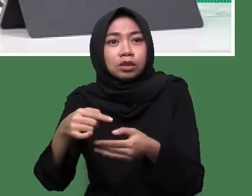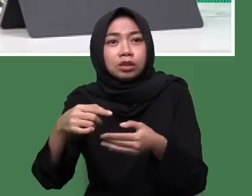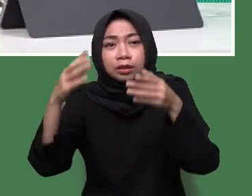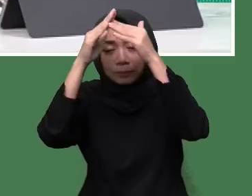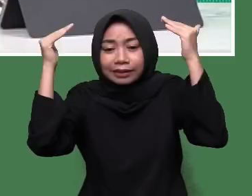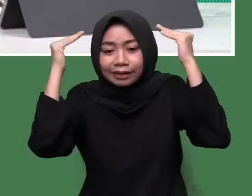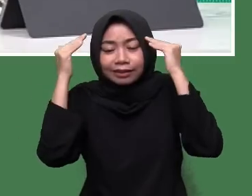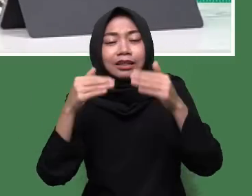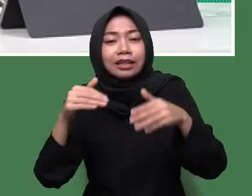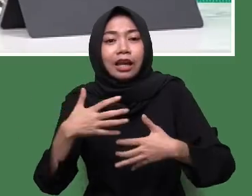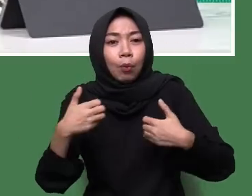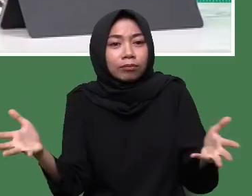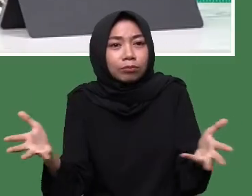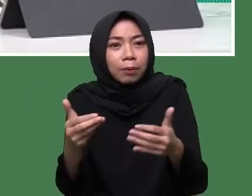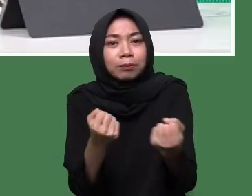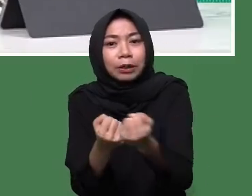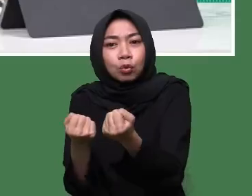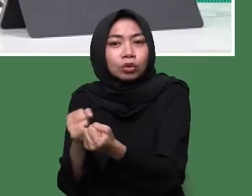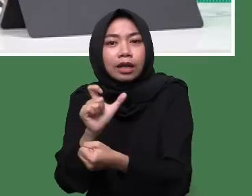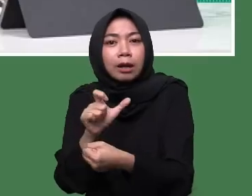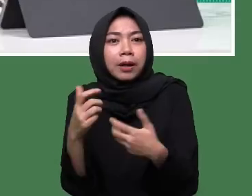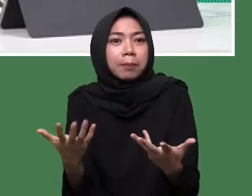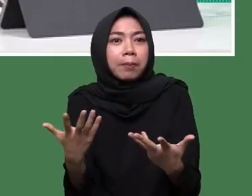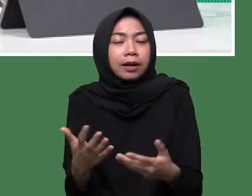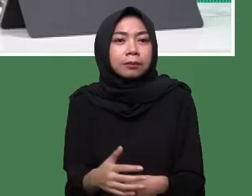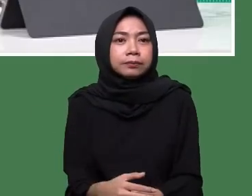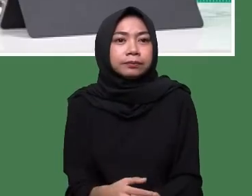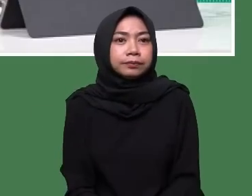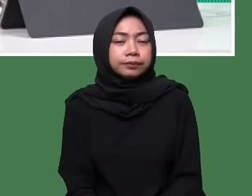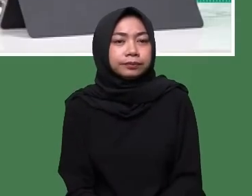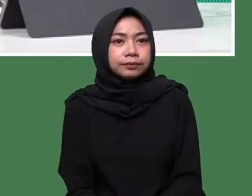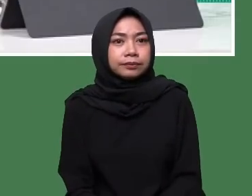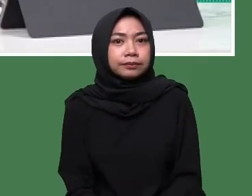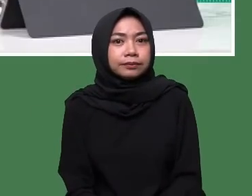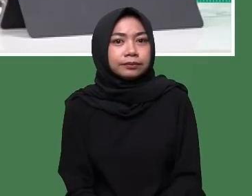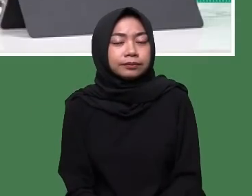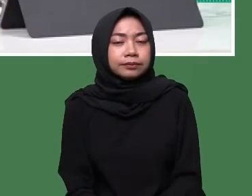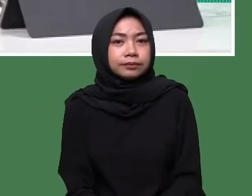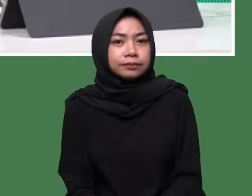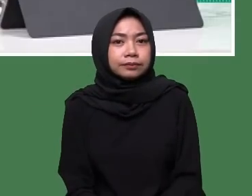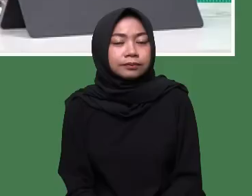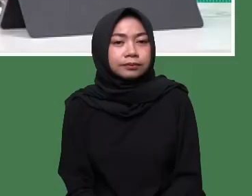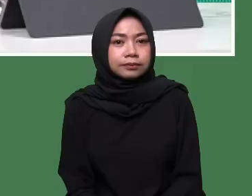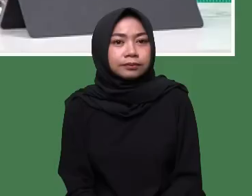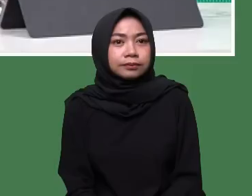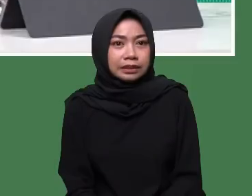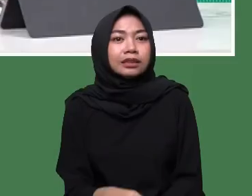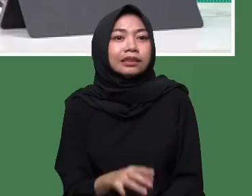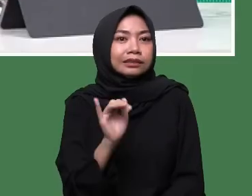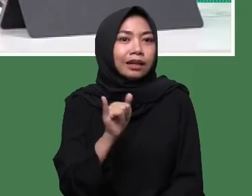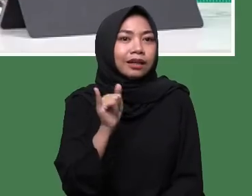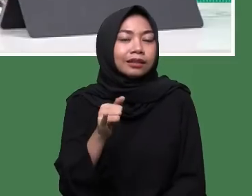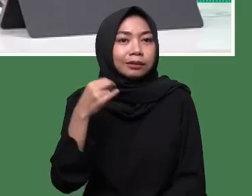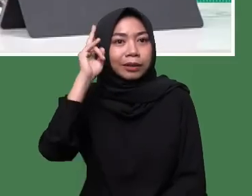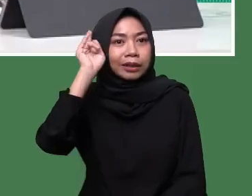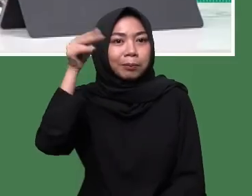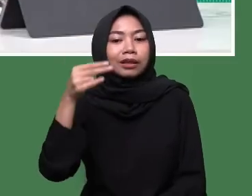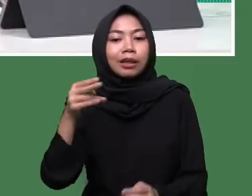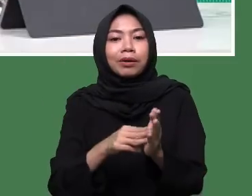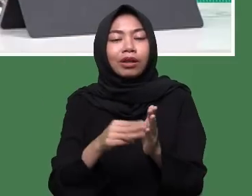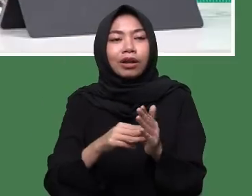this period? Yes, thank you. So basically, the government is very concerned about the economy of the people, especially